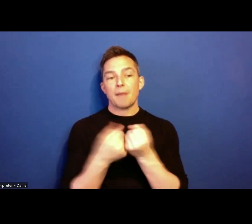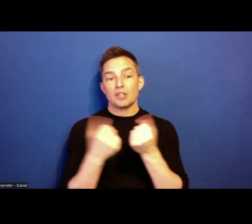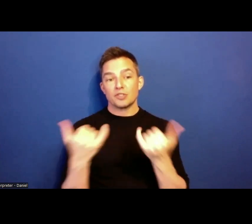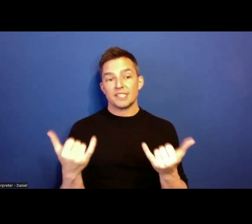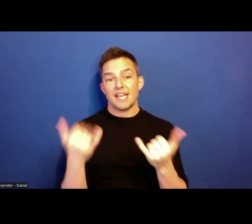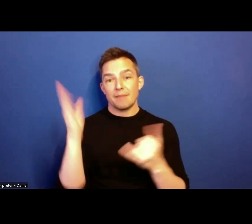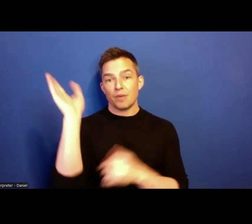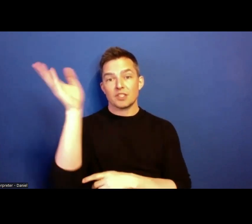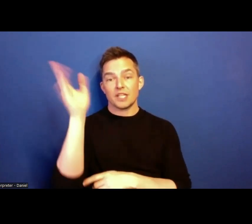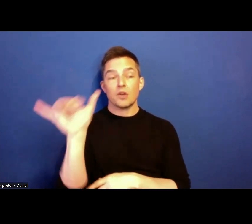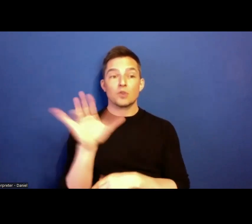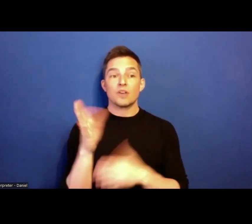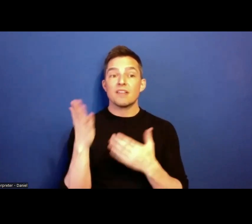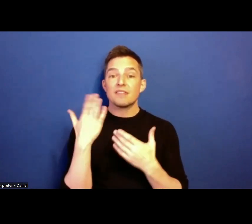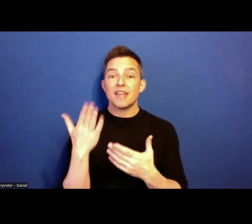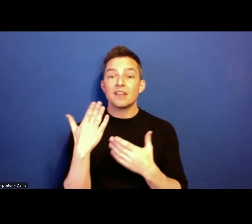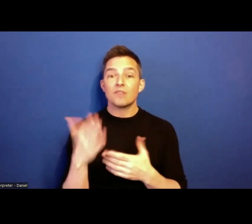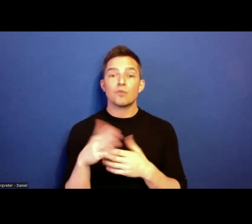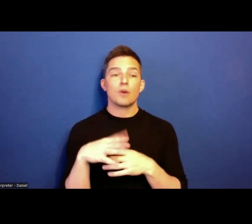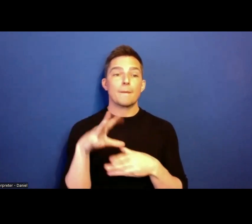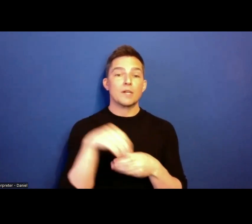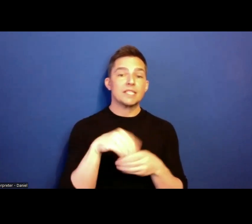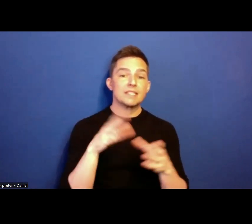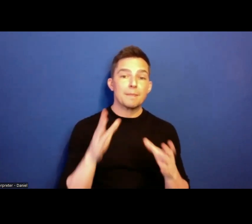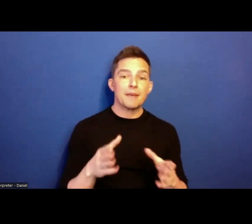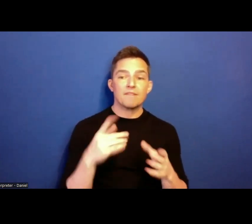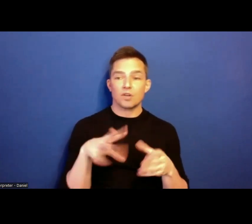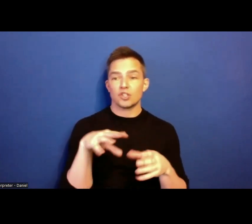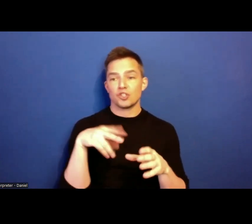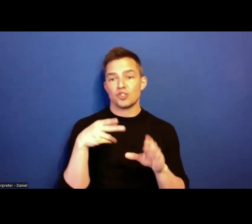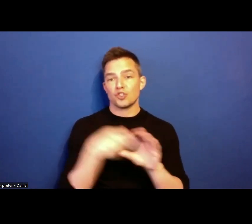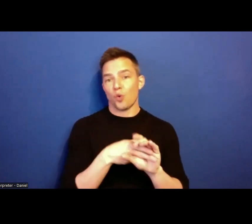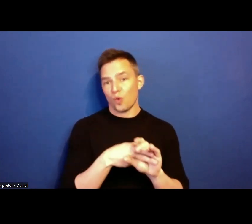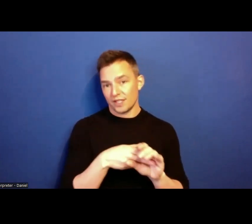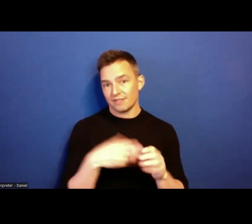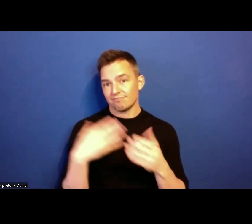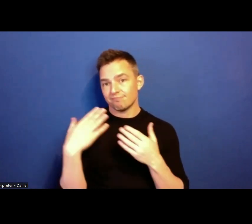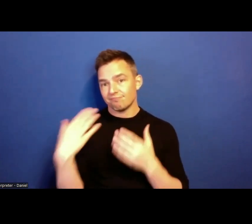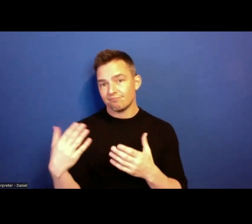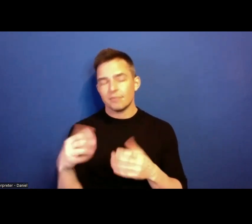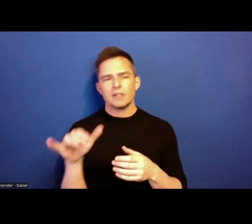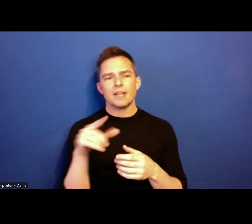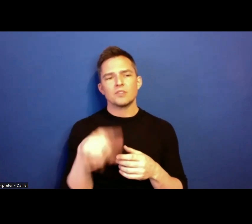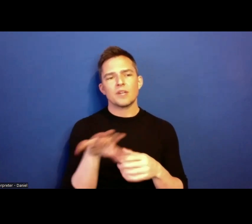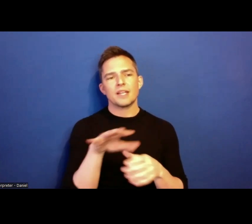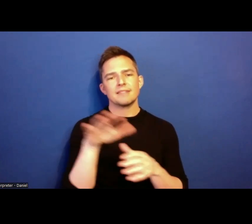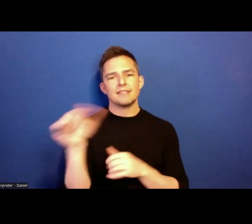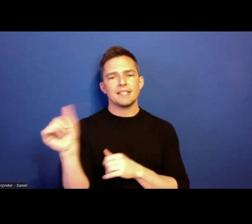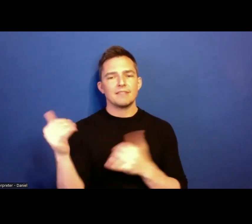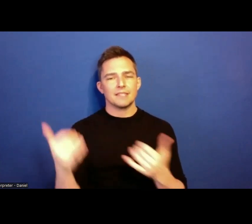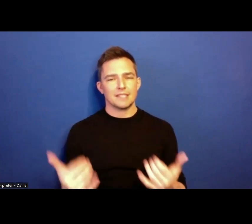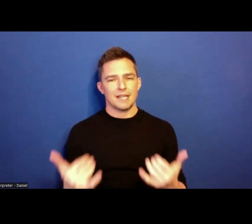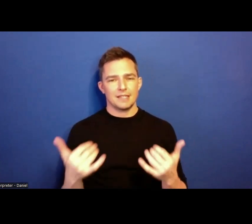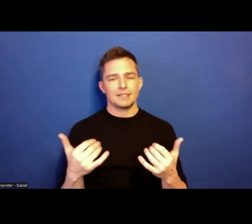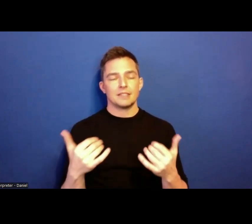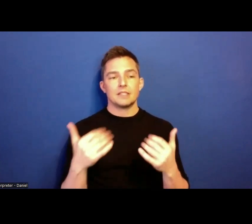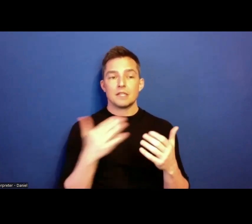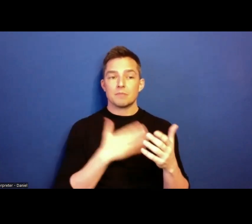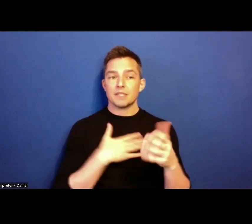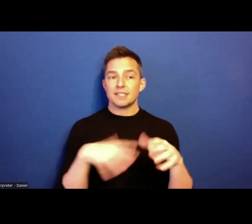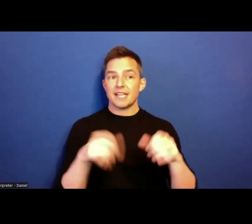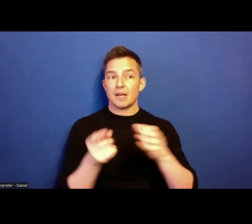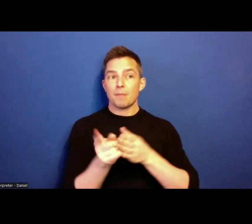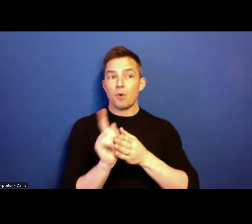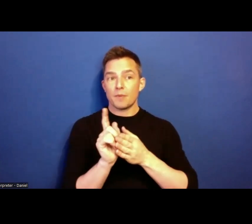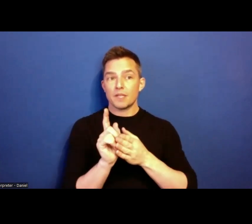presentation. And again, thank you to the participants for joining us. As you exit today's presentation, please take a